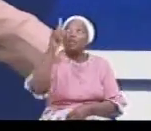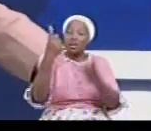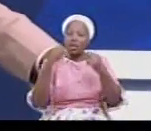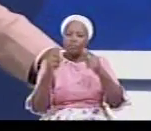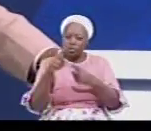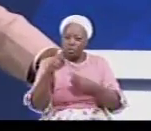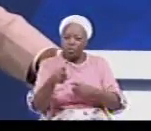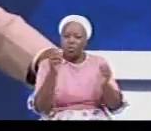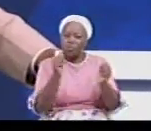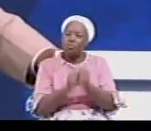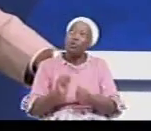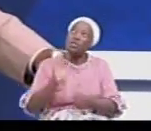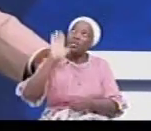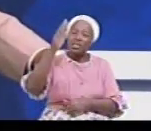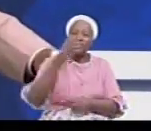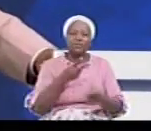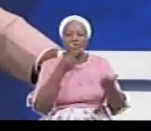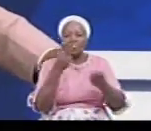his visitation,